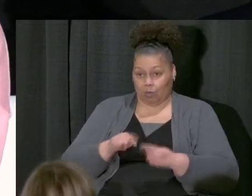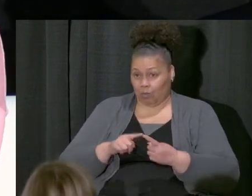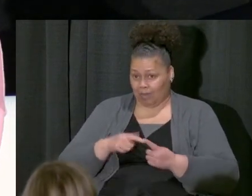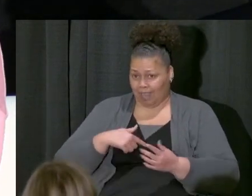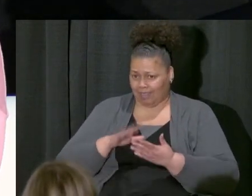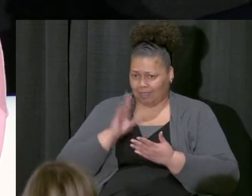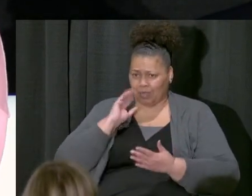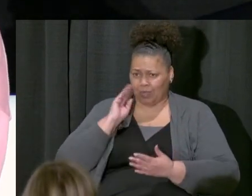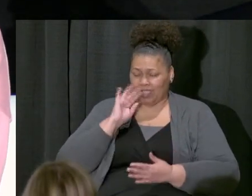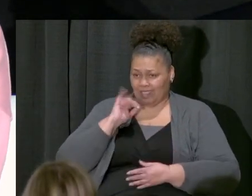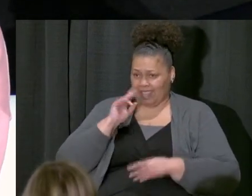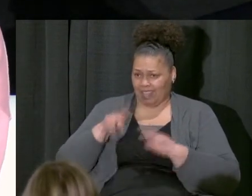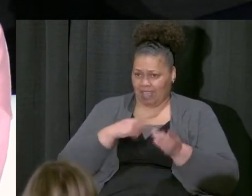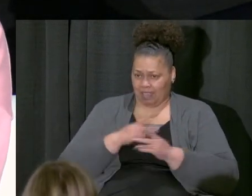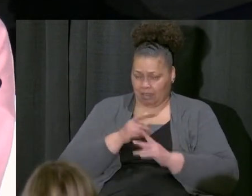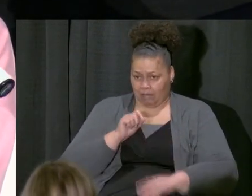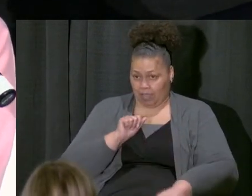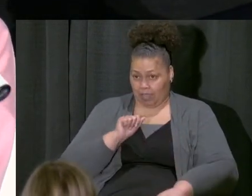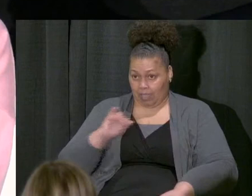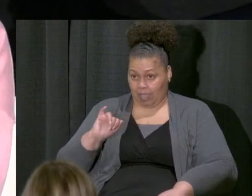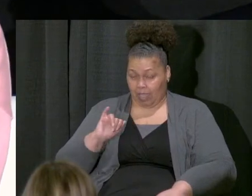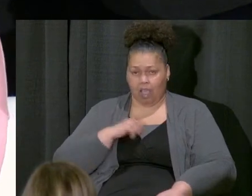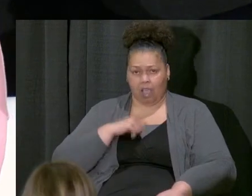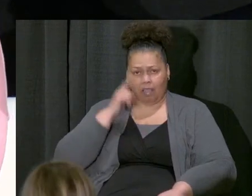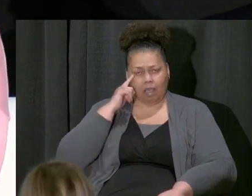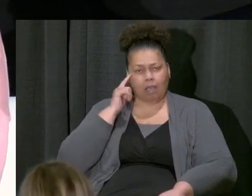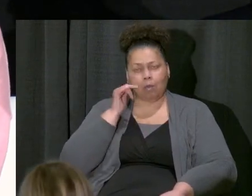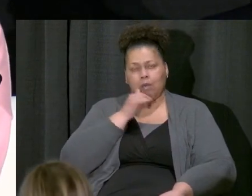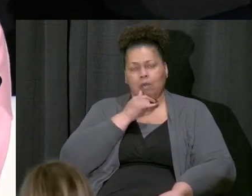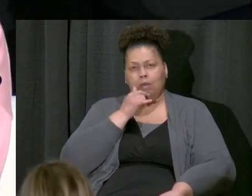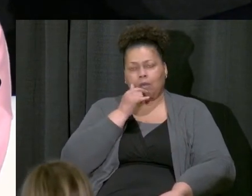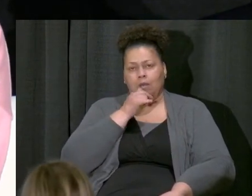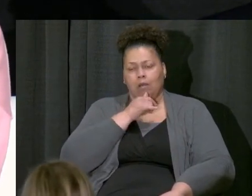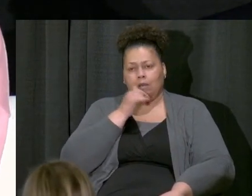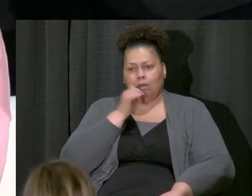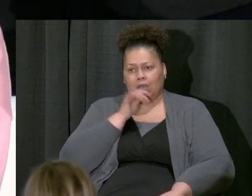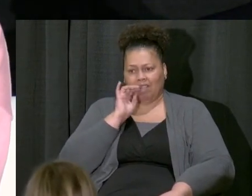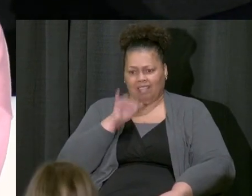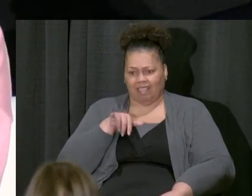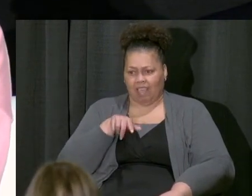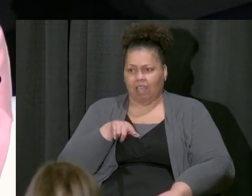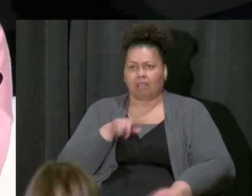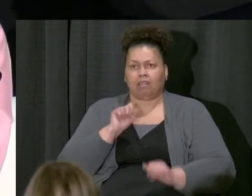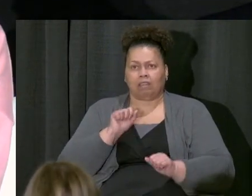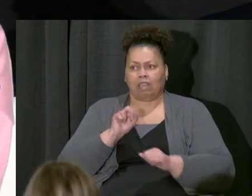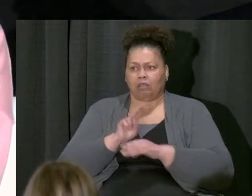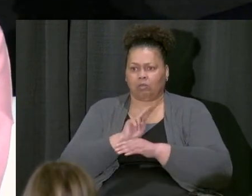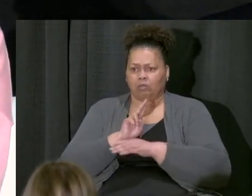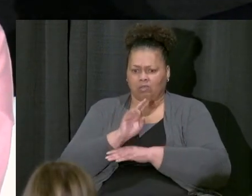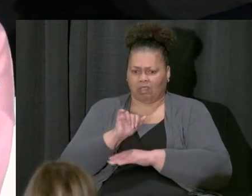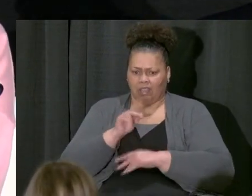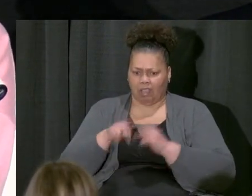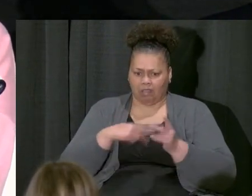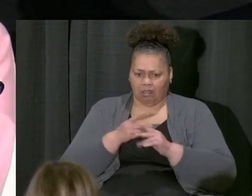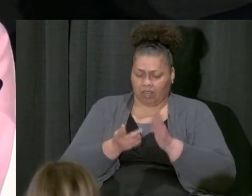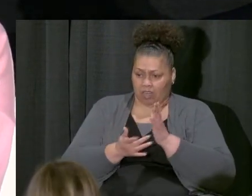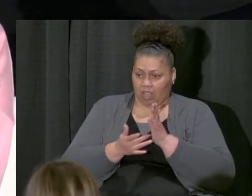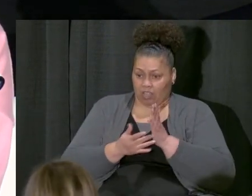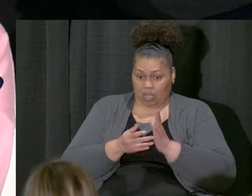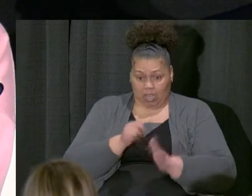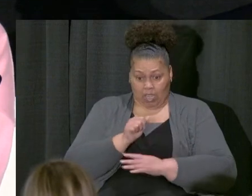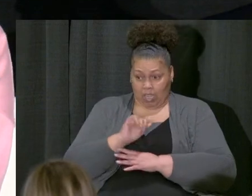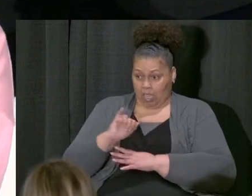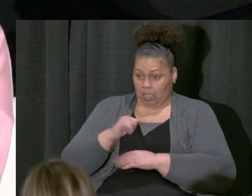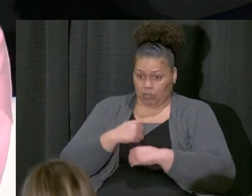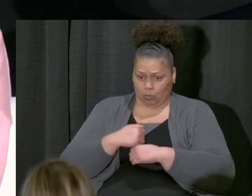this kind of AI, I thought, oh, it's going to be, we can use this kind of technology or AI